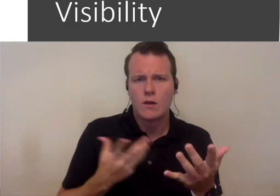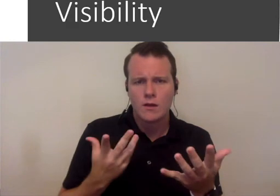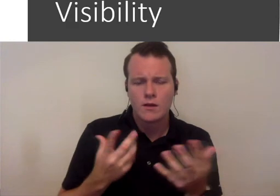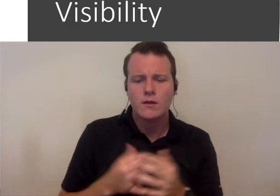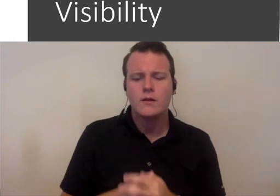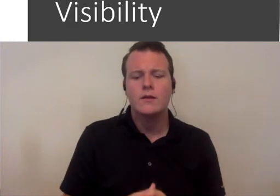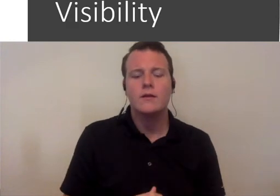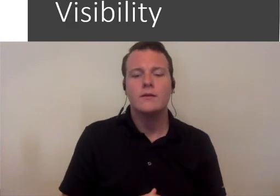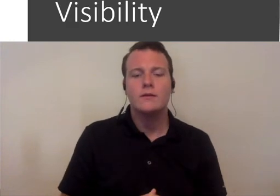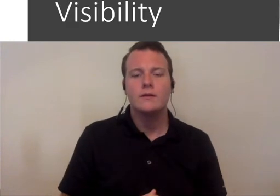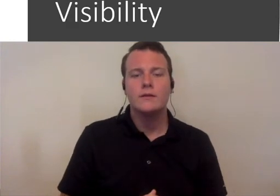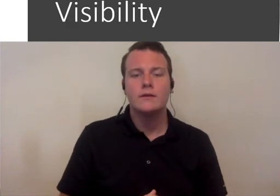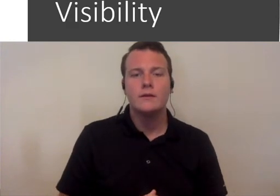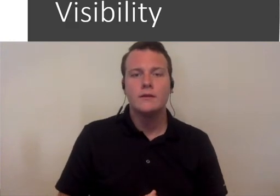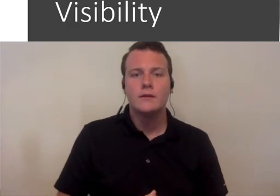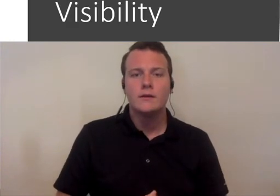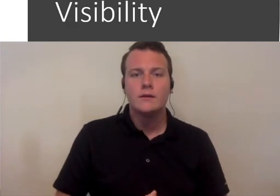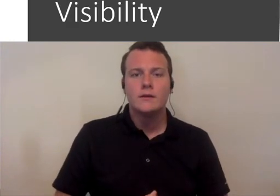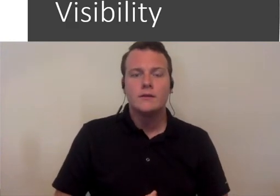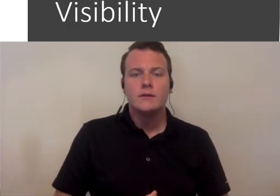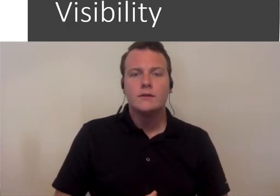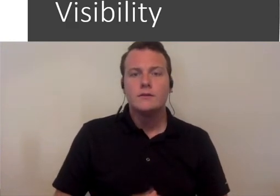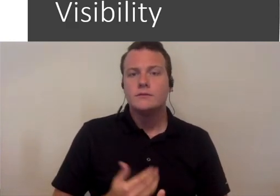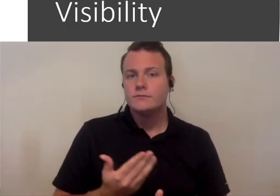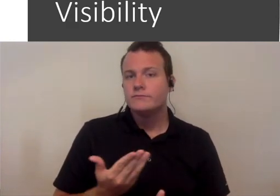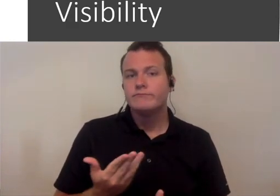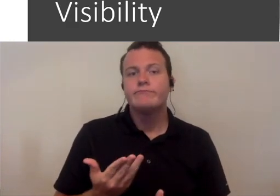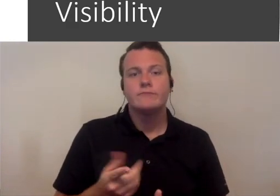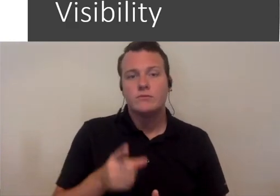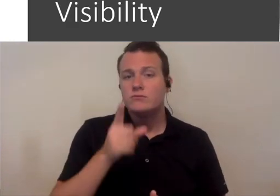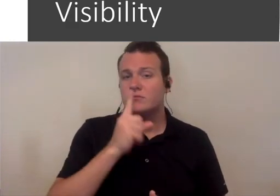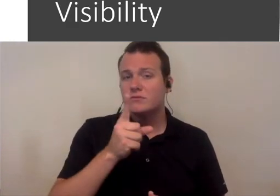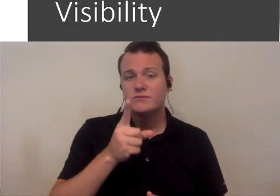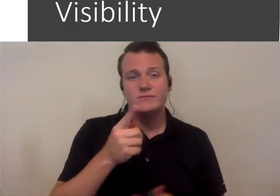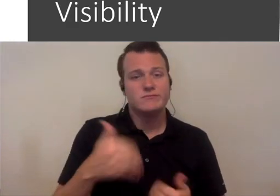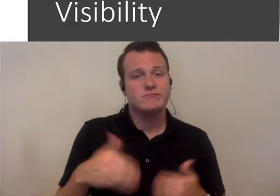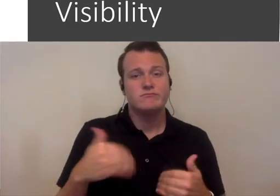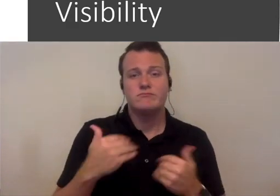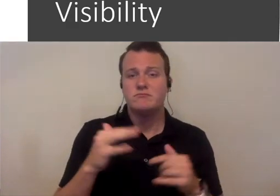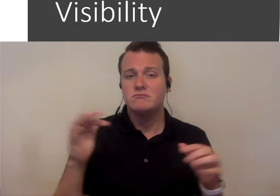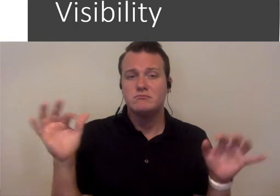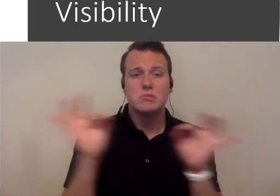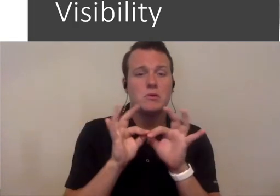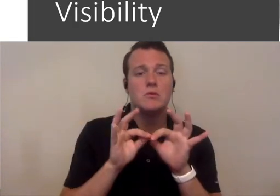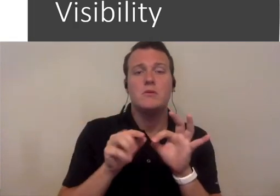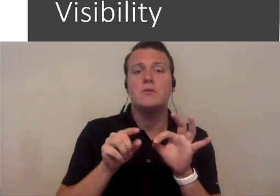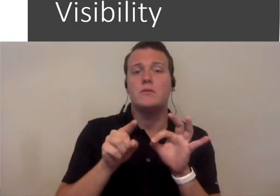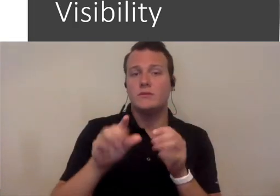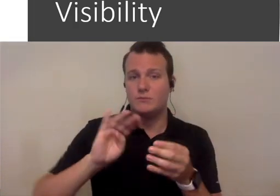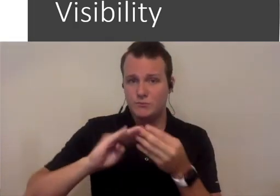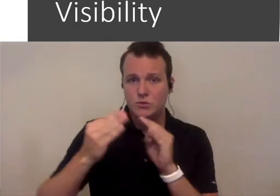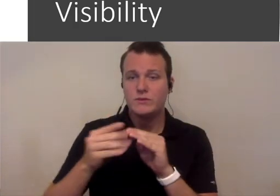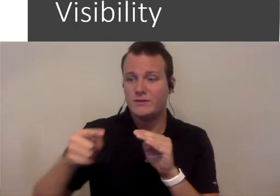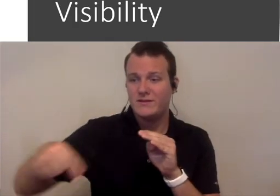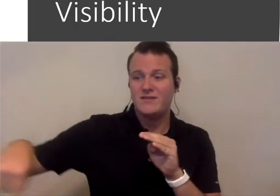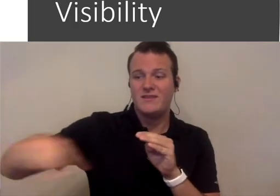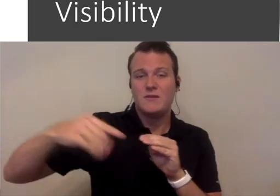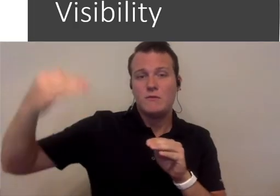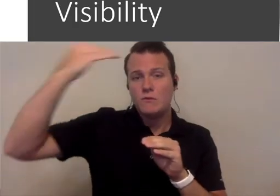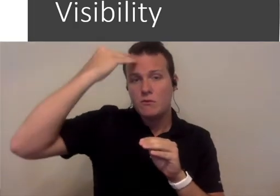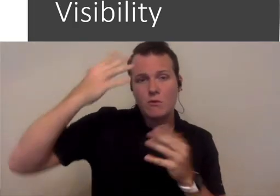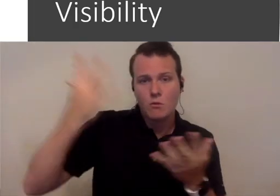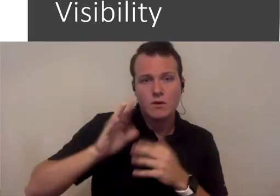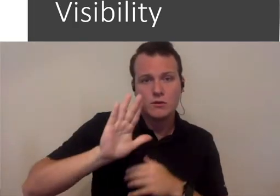and some of the things that they can do for you. It's imperative that the community knows what